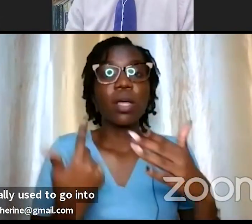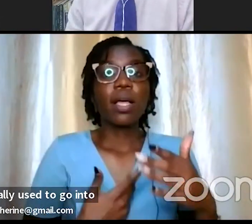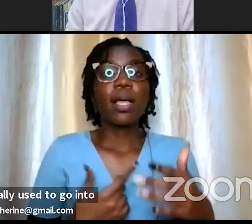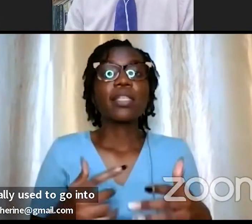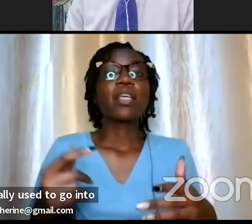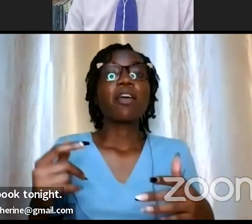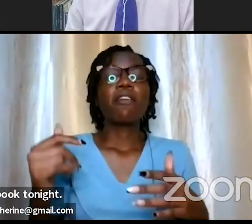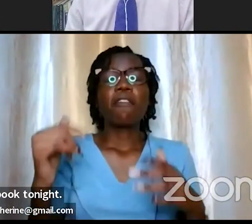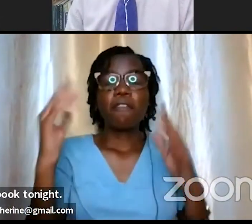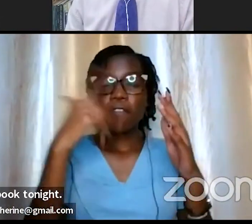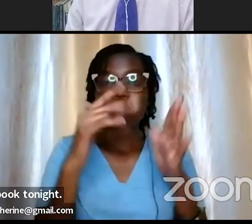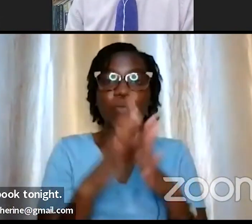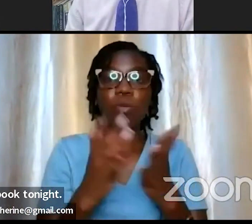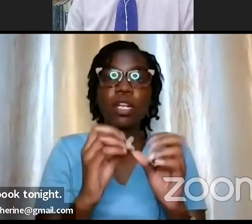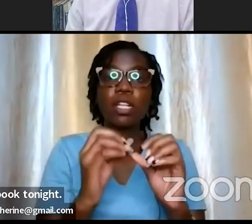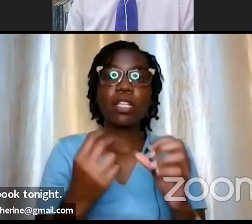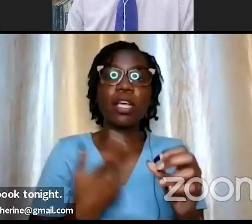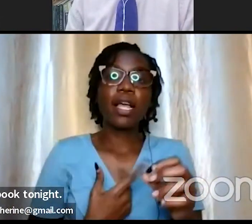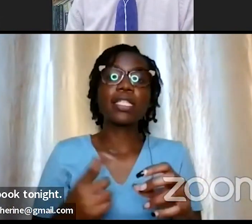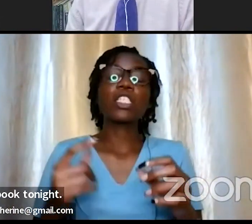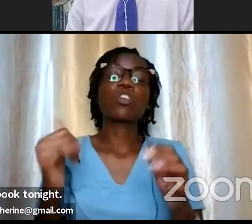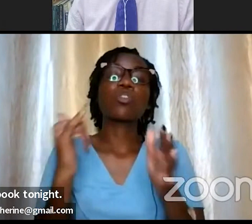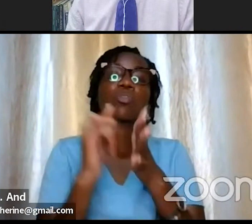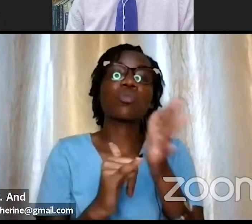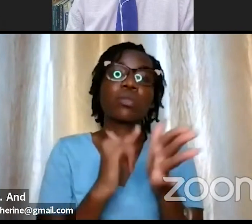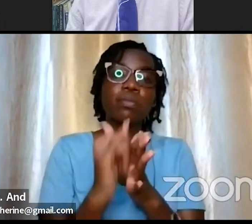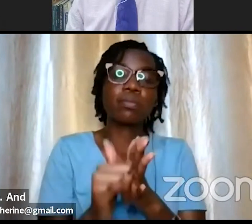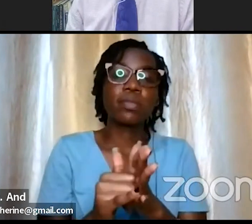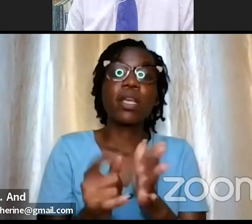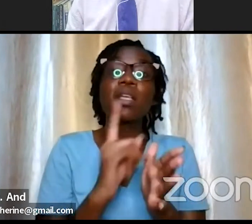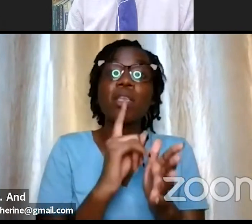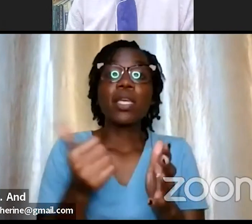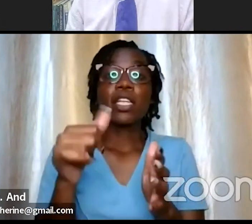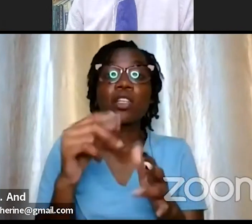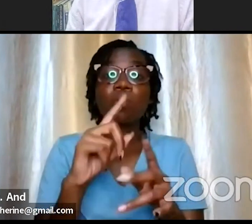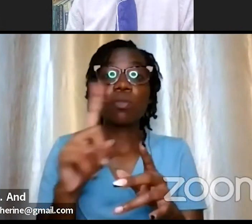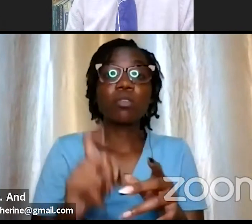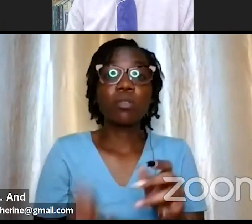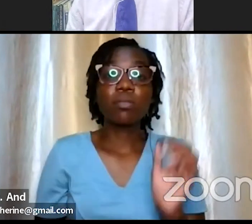on YouTube. And yes, Kevin, what are the comments saying, and what are the questions on the chat?